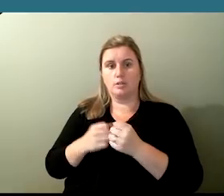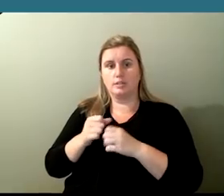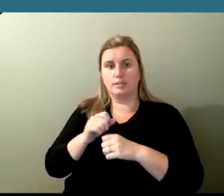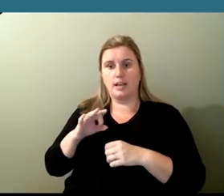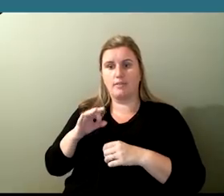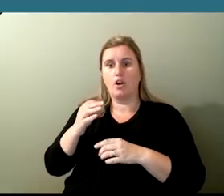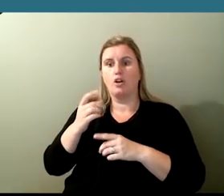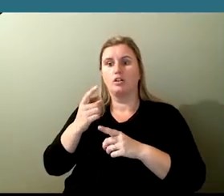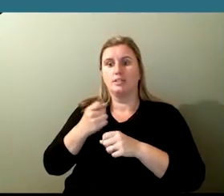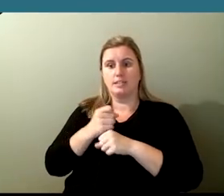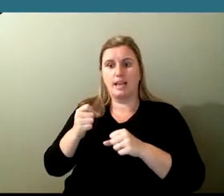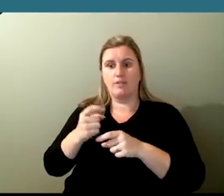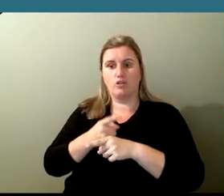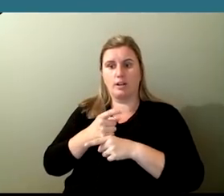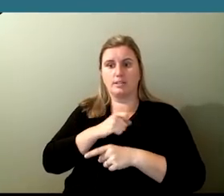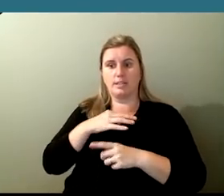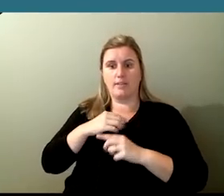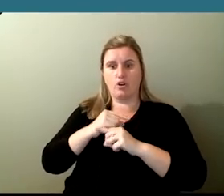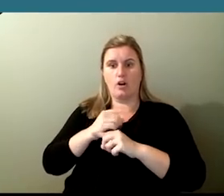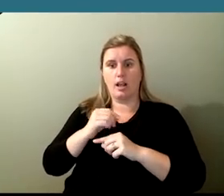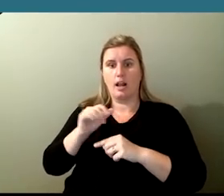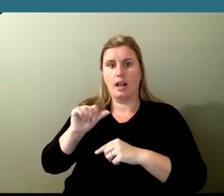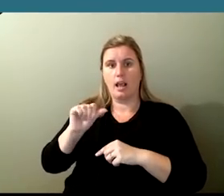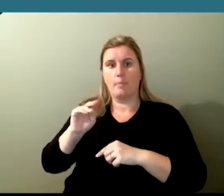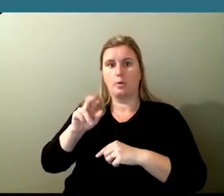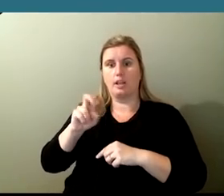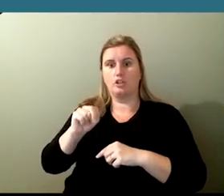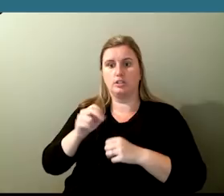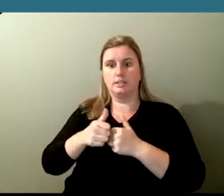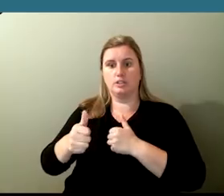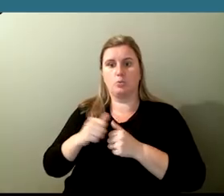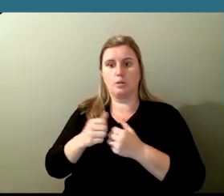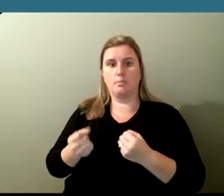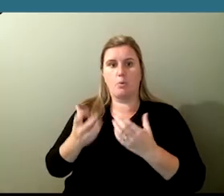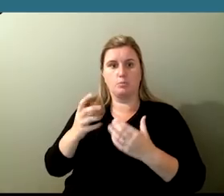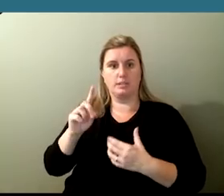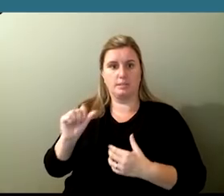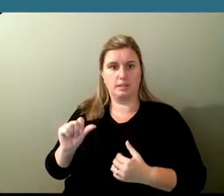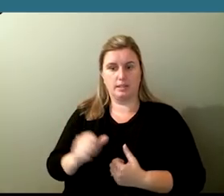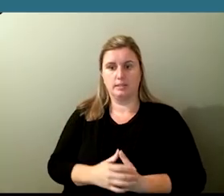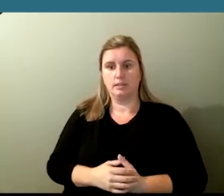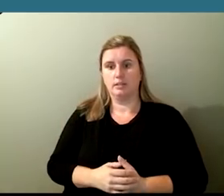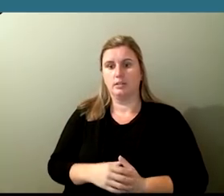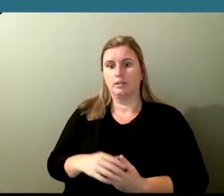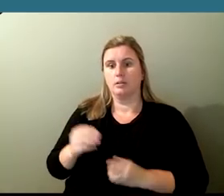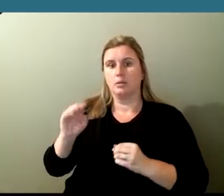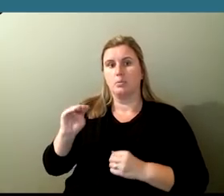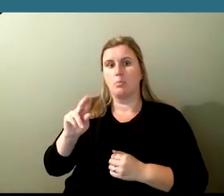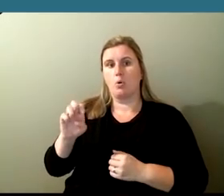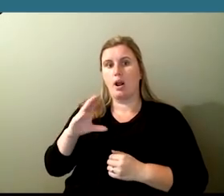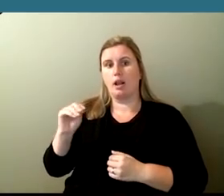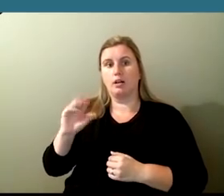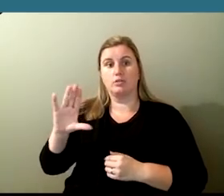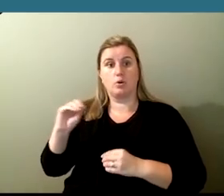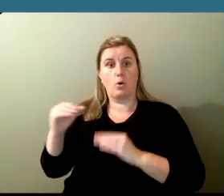correct staff guarding and ambulation distance for students with multiple disabilities. Moore and colleagues, procedures for